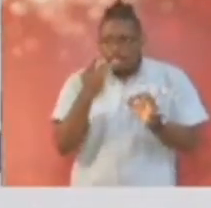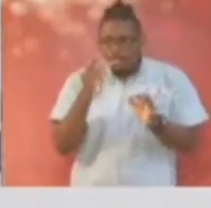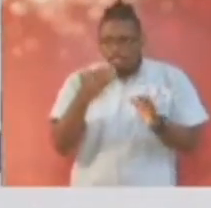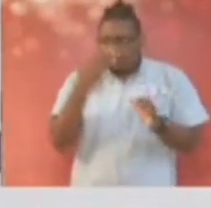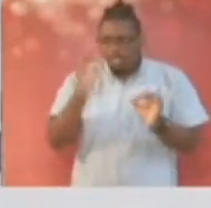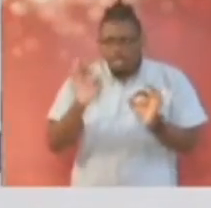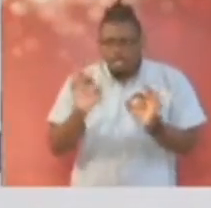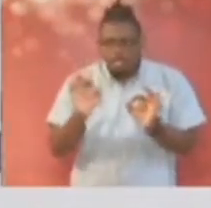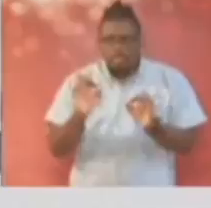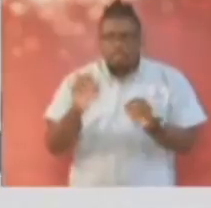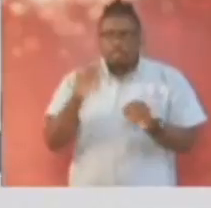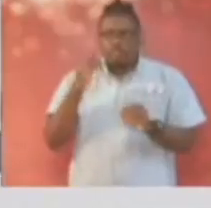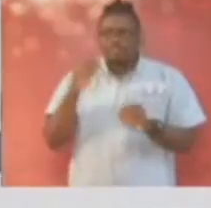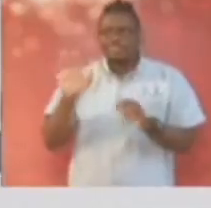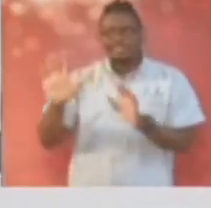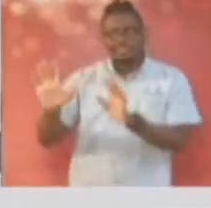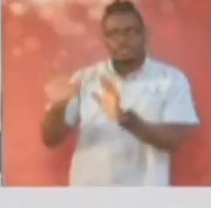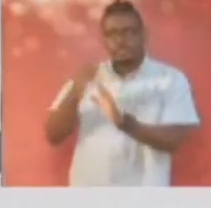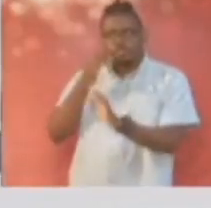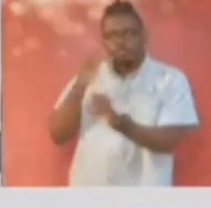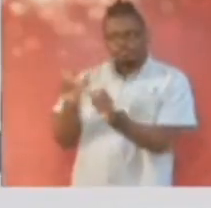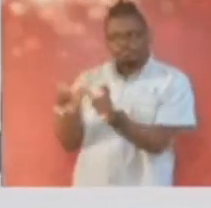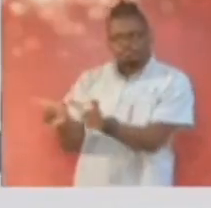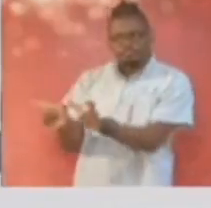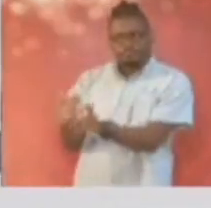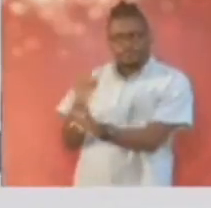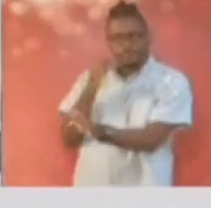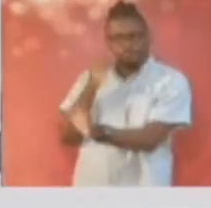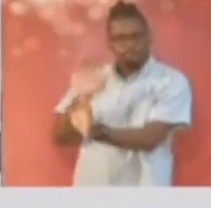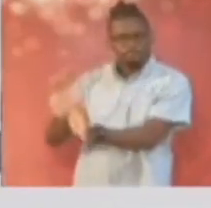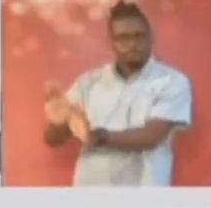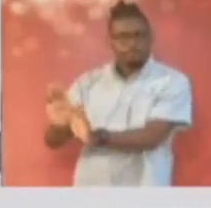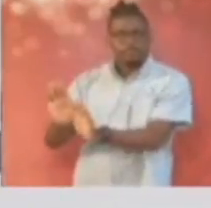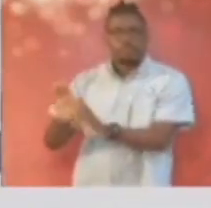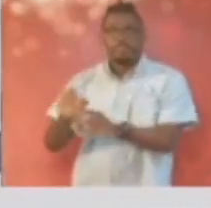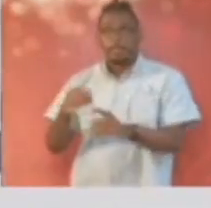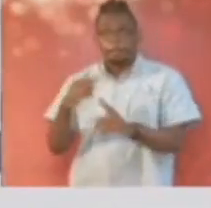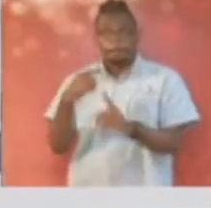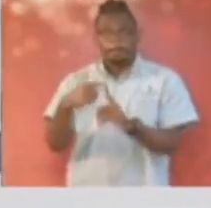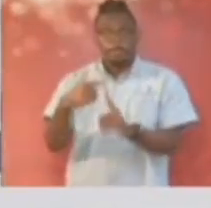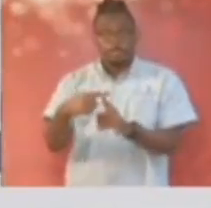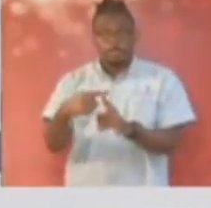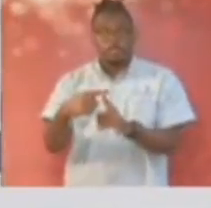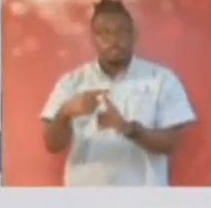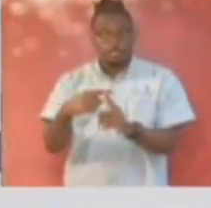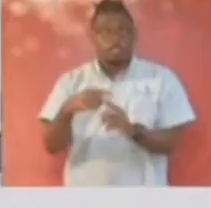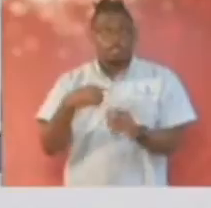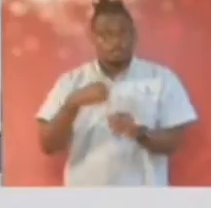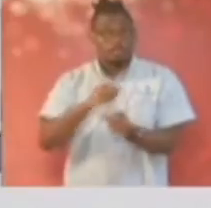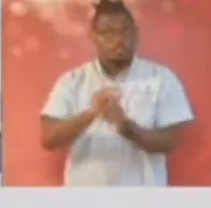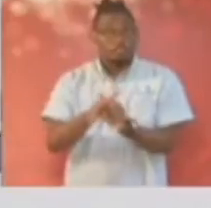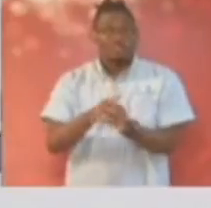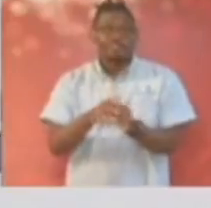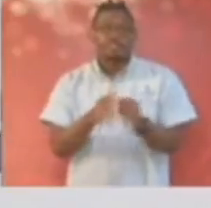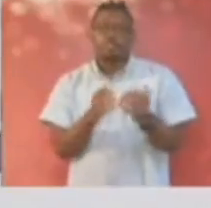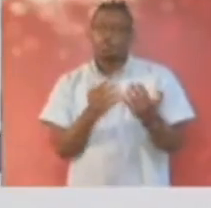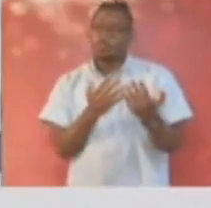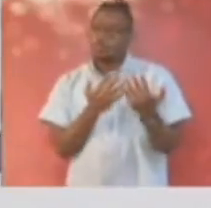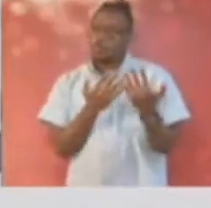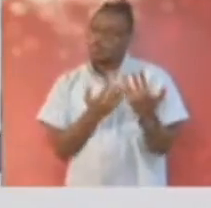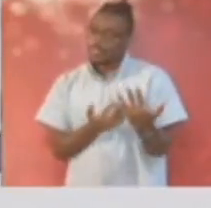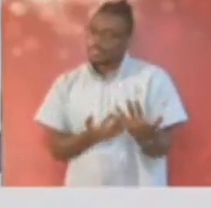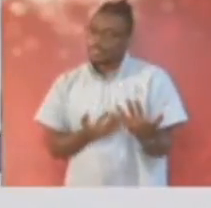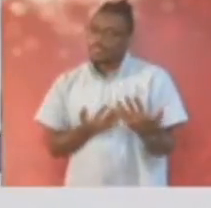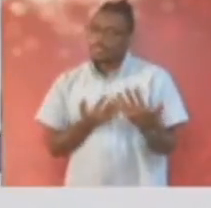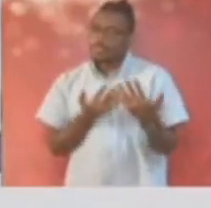isolate. If you have tested positive for COVID-19 and you are still awaiting a test result,